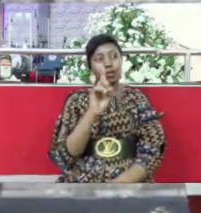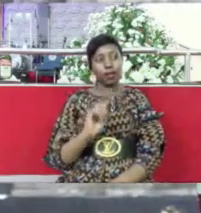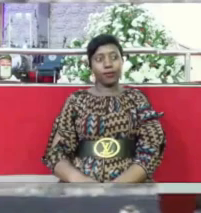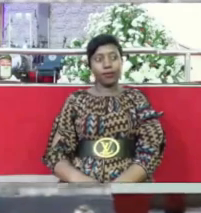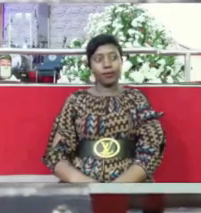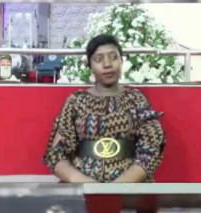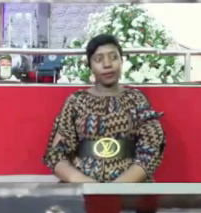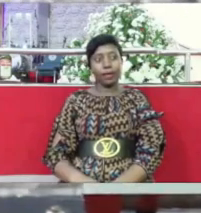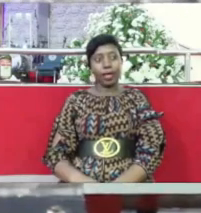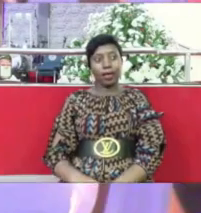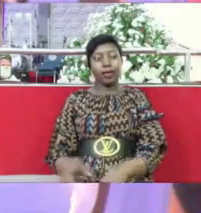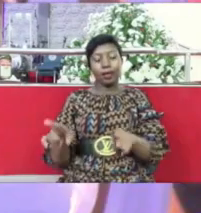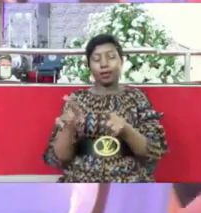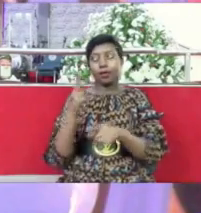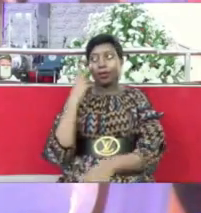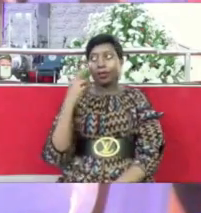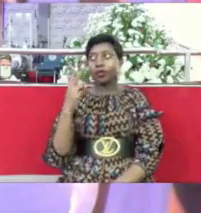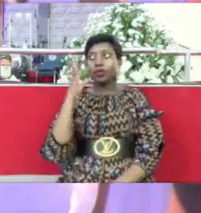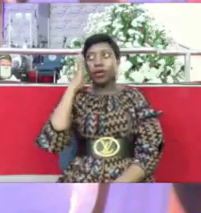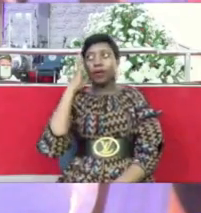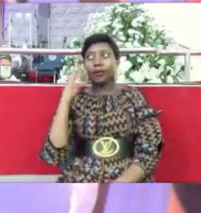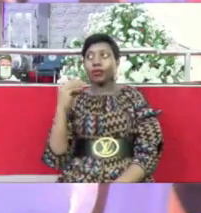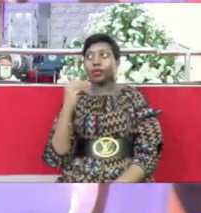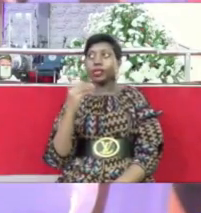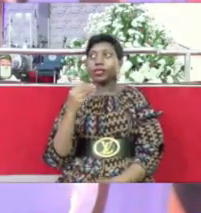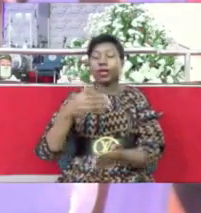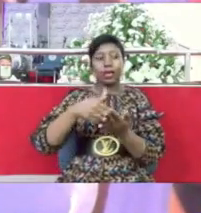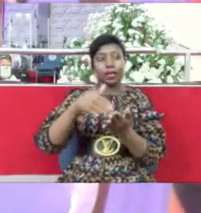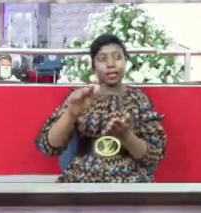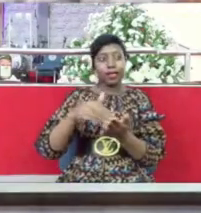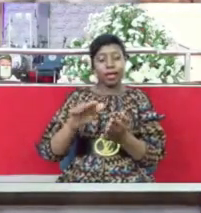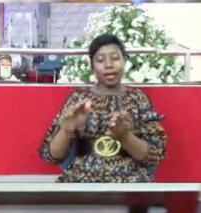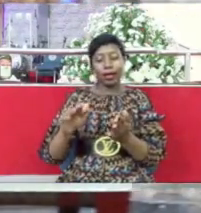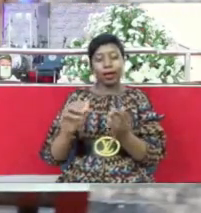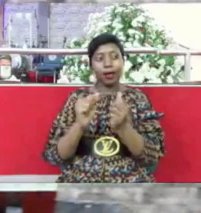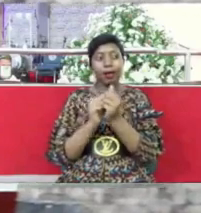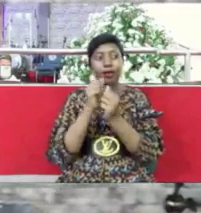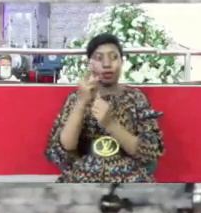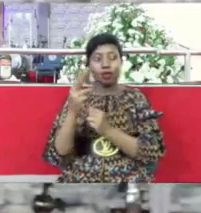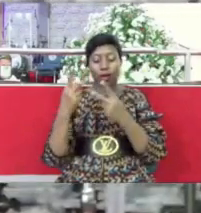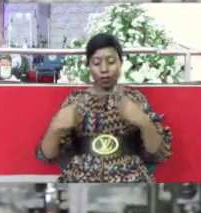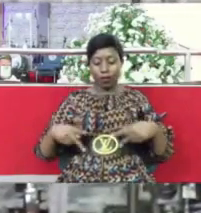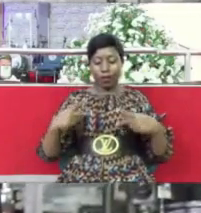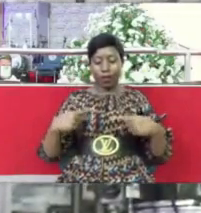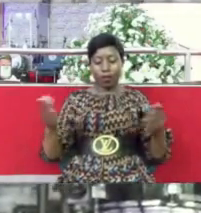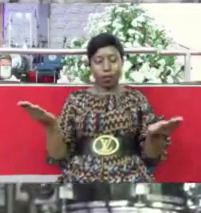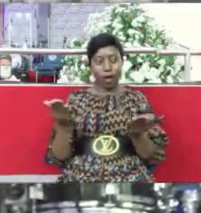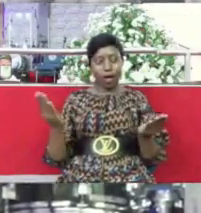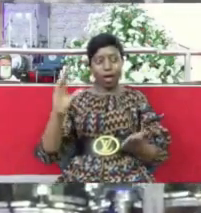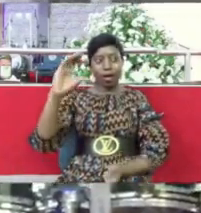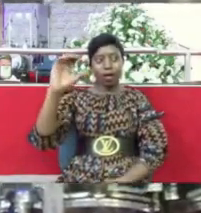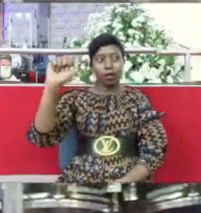You see, Moses sends spies, 12 of them. Musa anatuma wapelelezi 12. To Canaan. So that first of all they can come